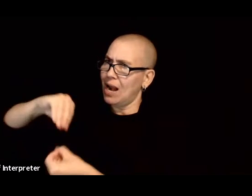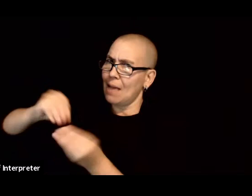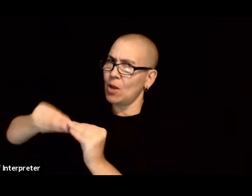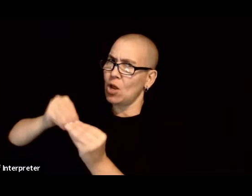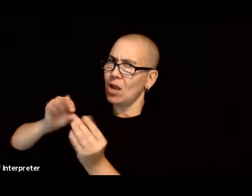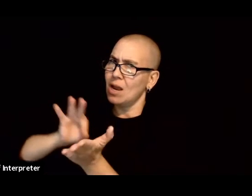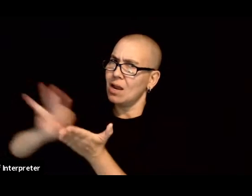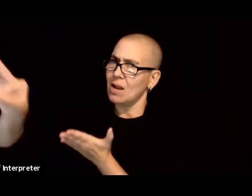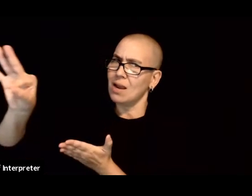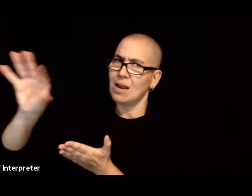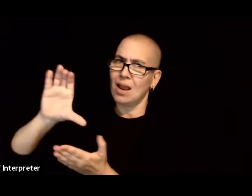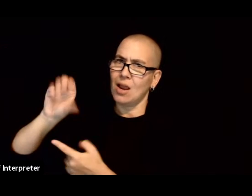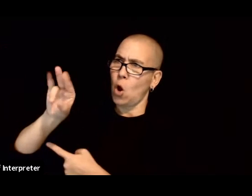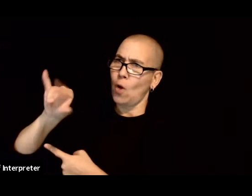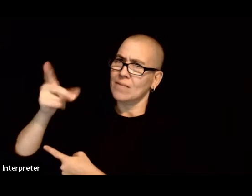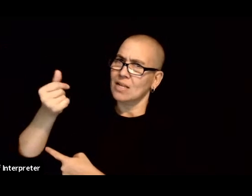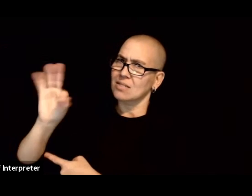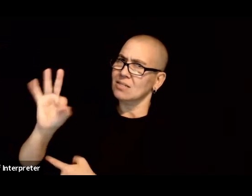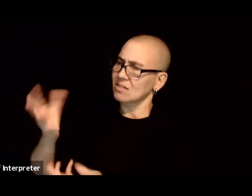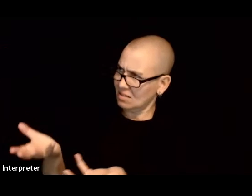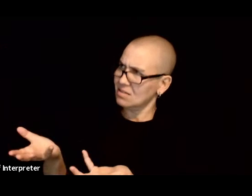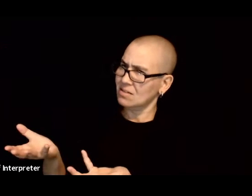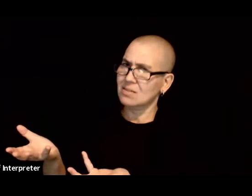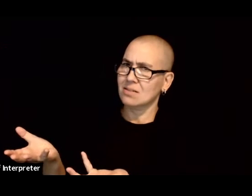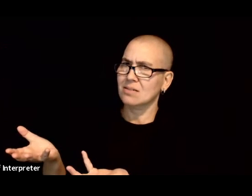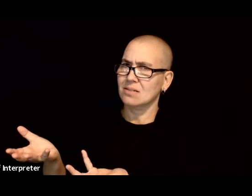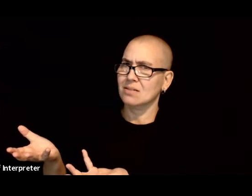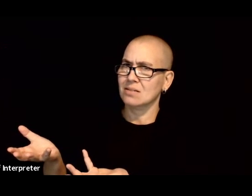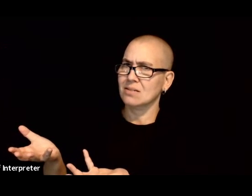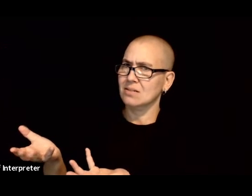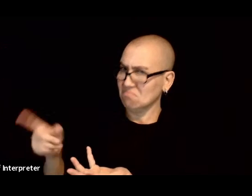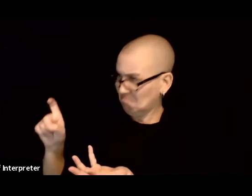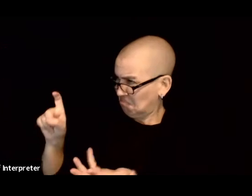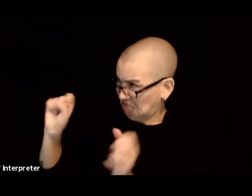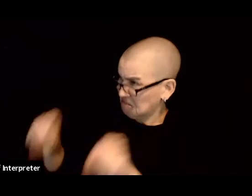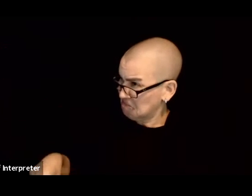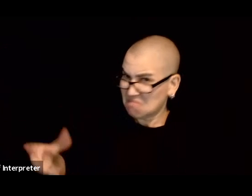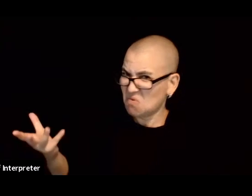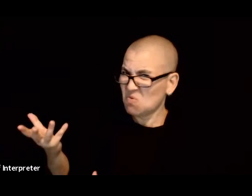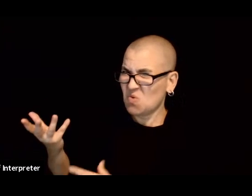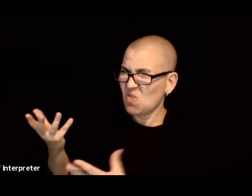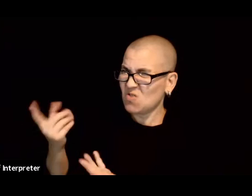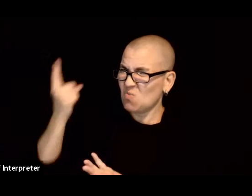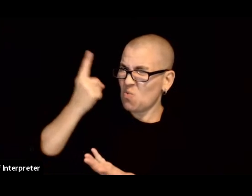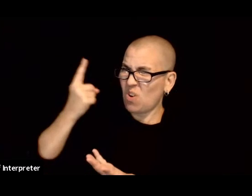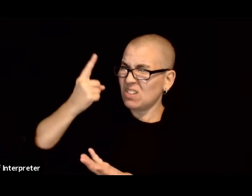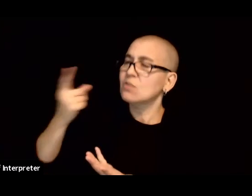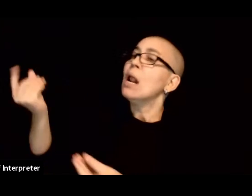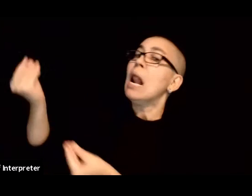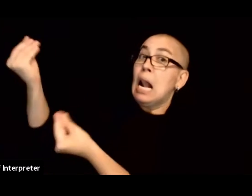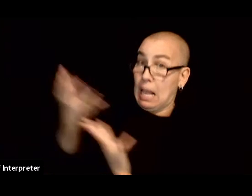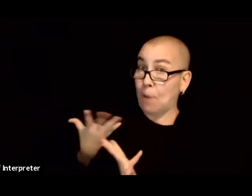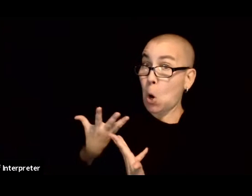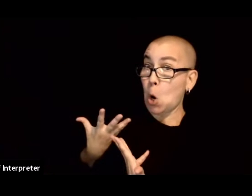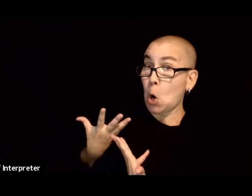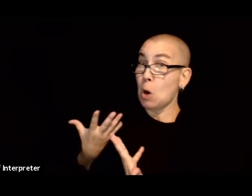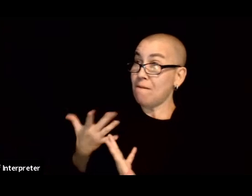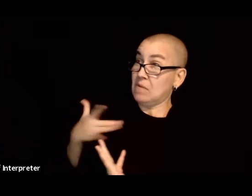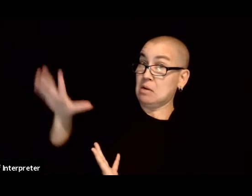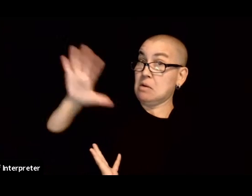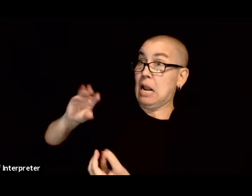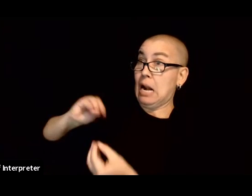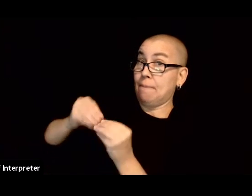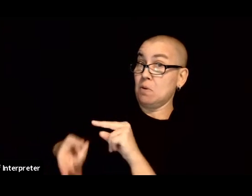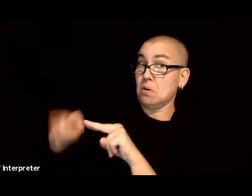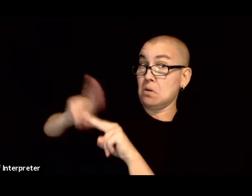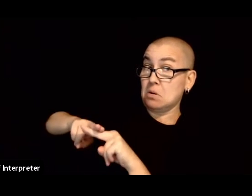question all the people they asking us when we broadcasting, because the number is increasing in Minnesota. And also, I just want to say the last question: did you have a message